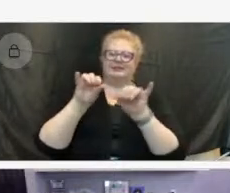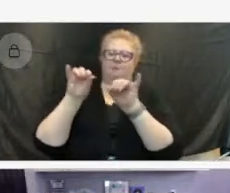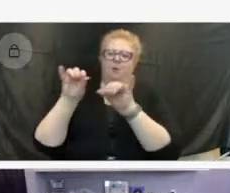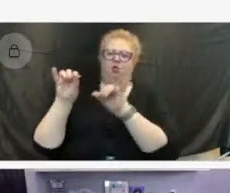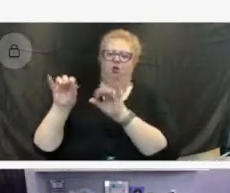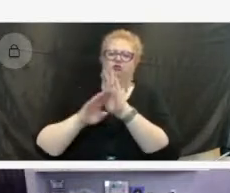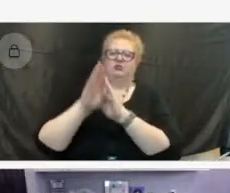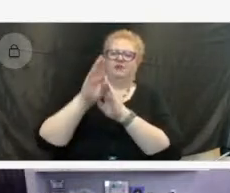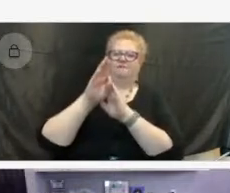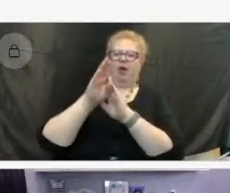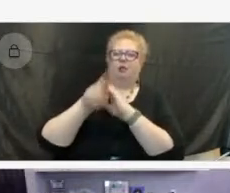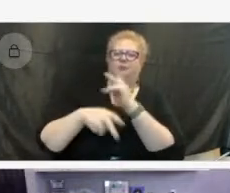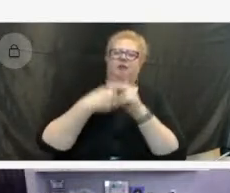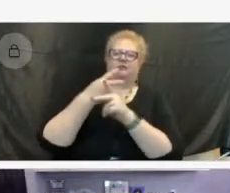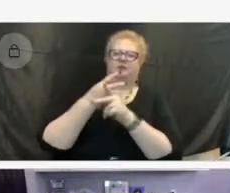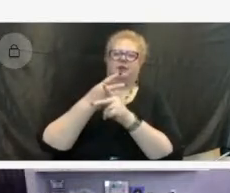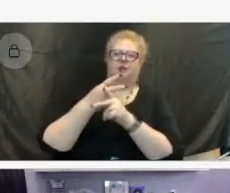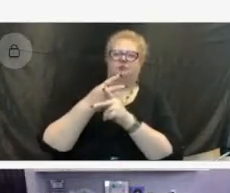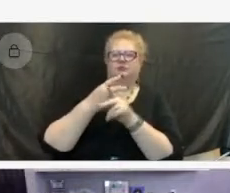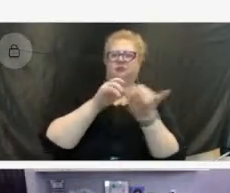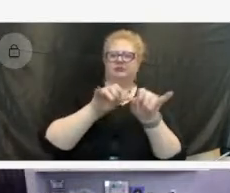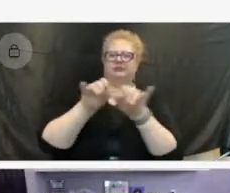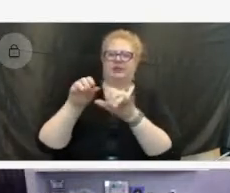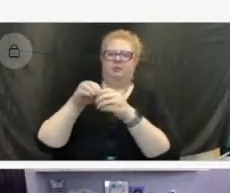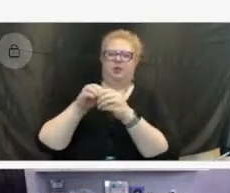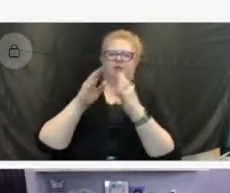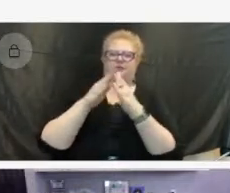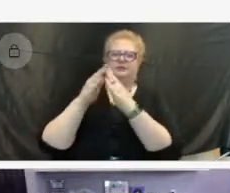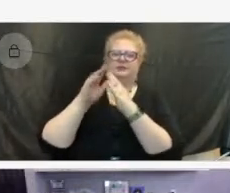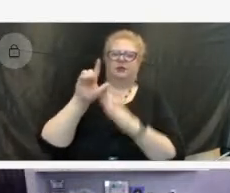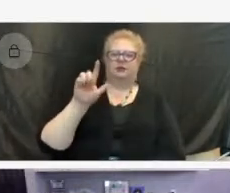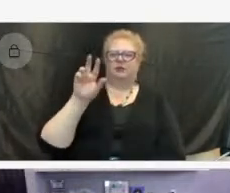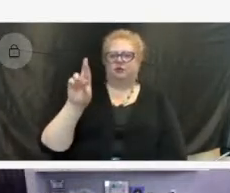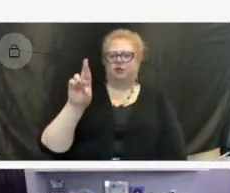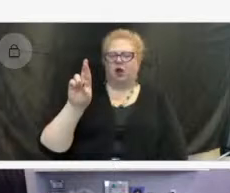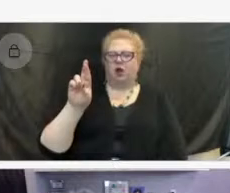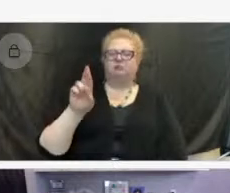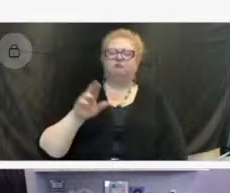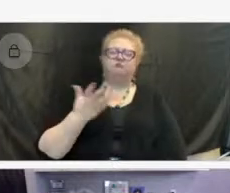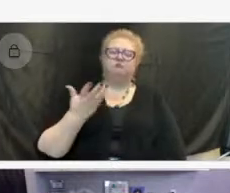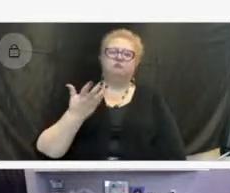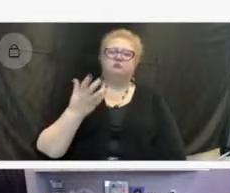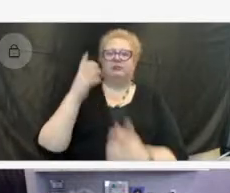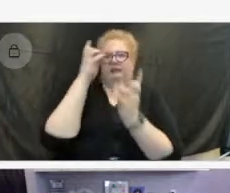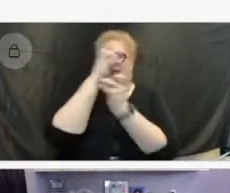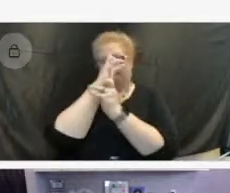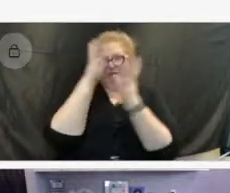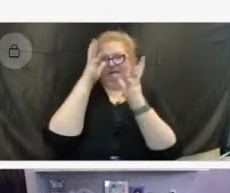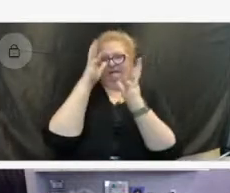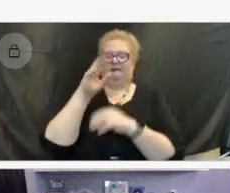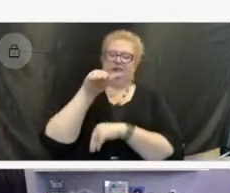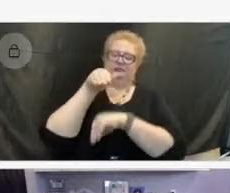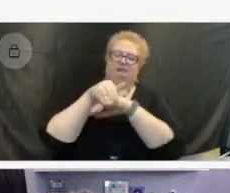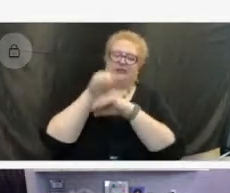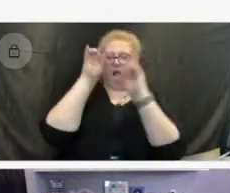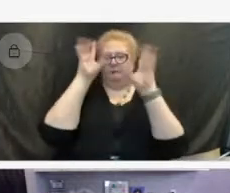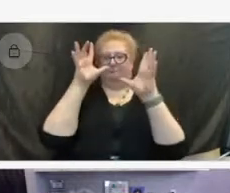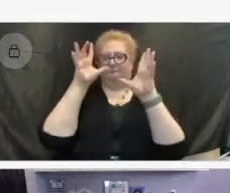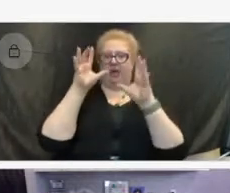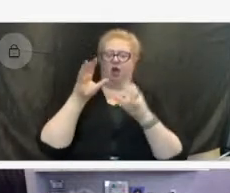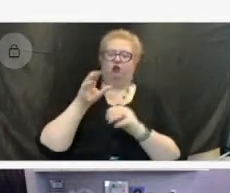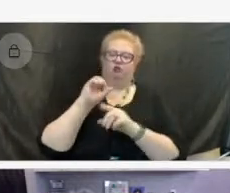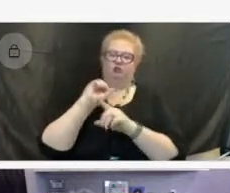Little Rock. In a nightmare scenario that the opposition seems to be